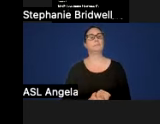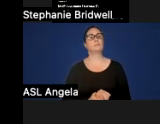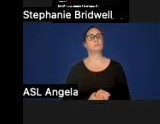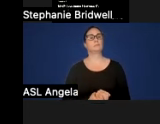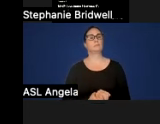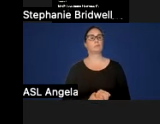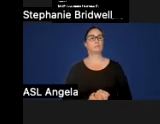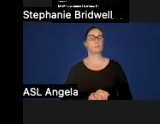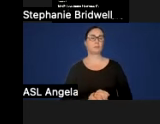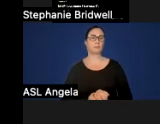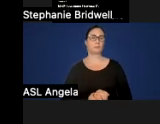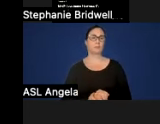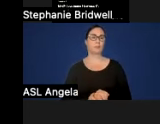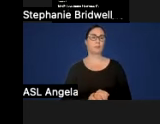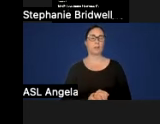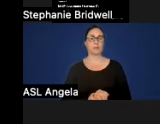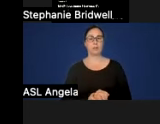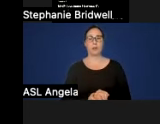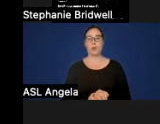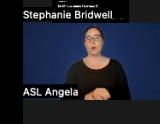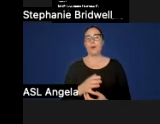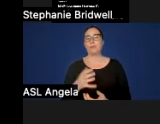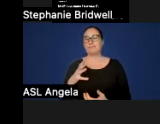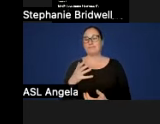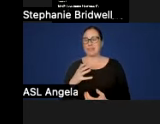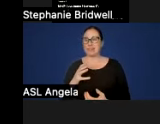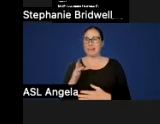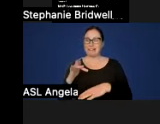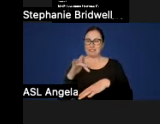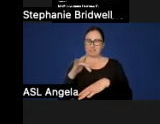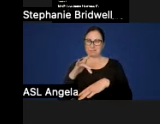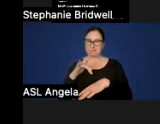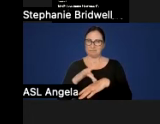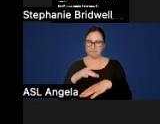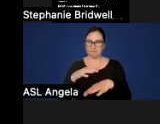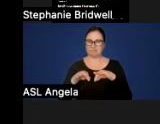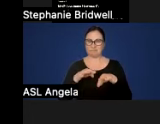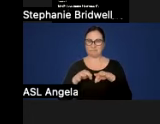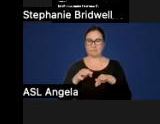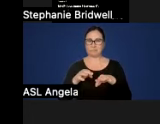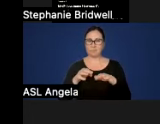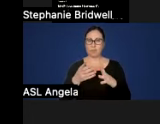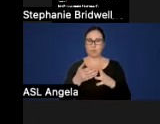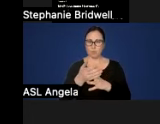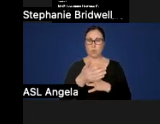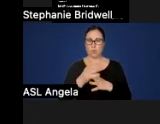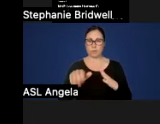So, we kind of touched on this, throughout, and I really think it is important, and